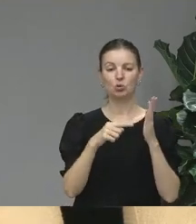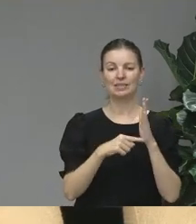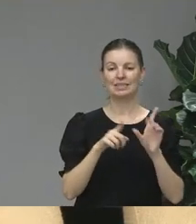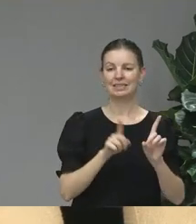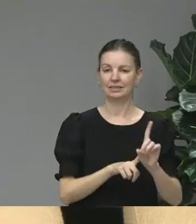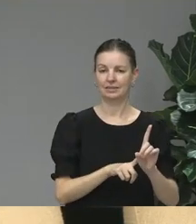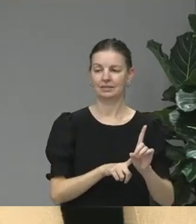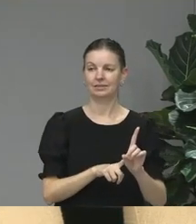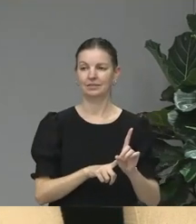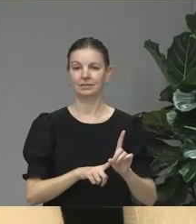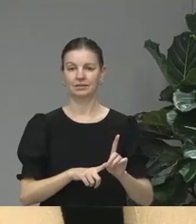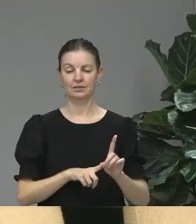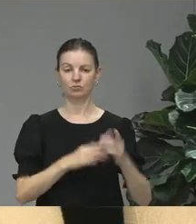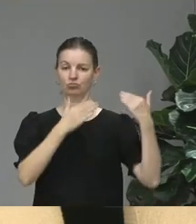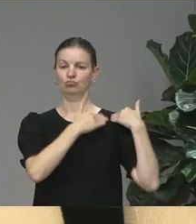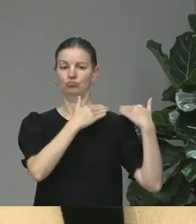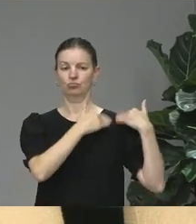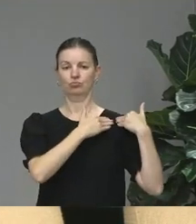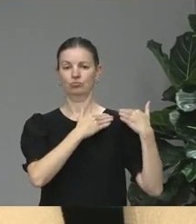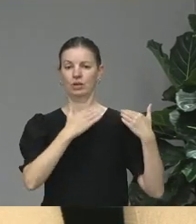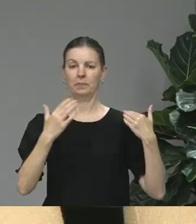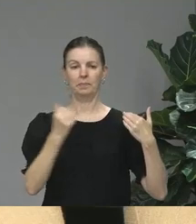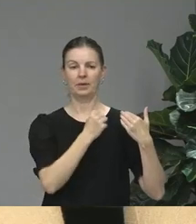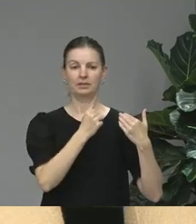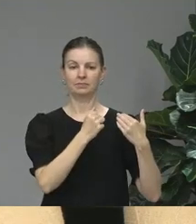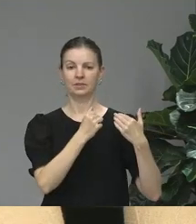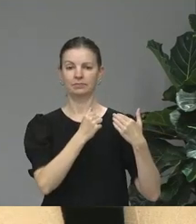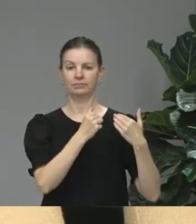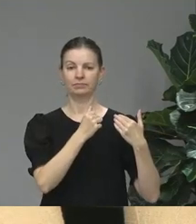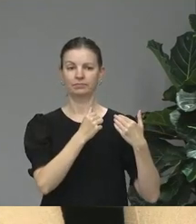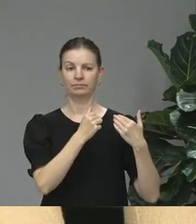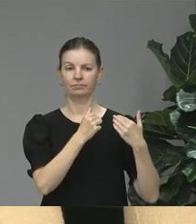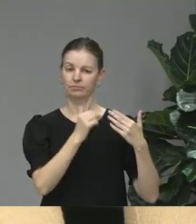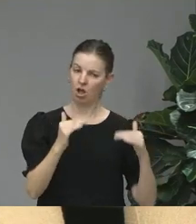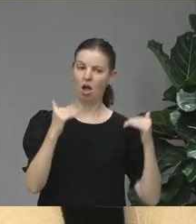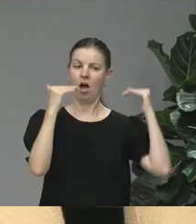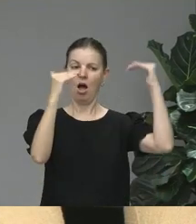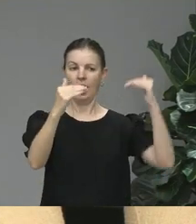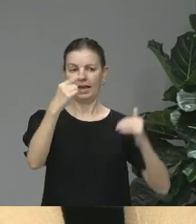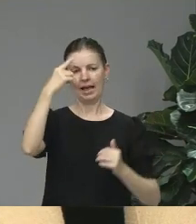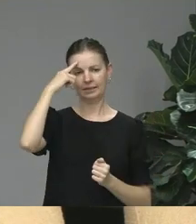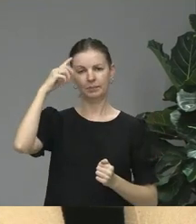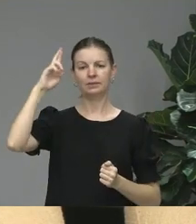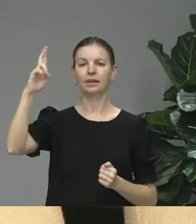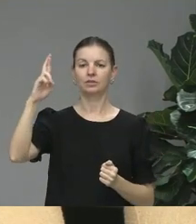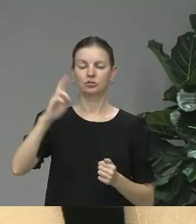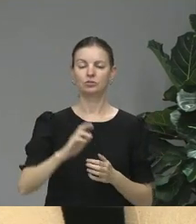It has to be given that really hard expectation that